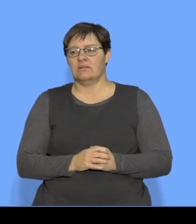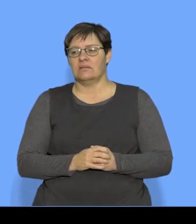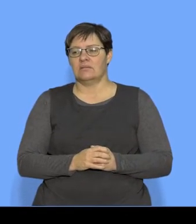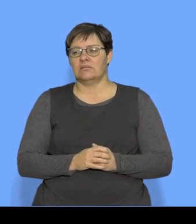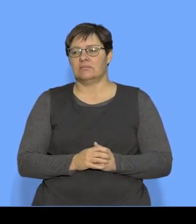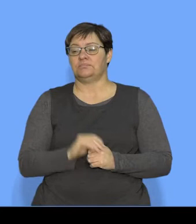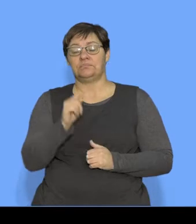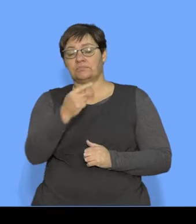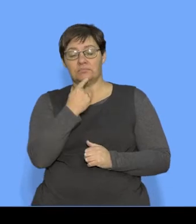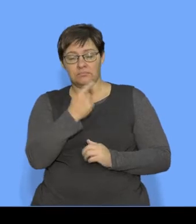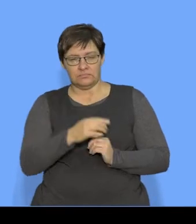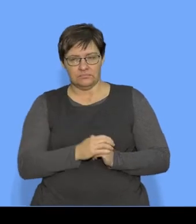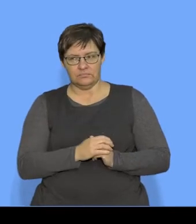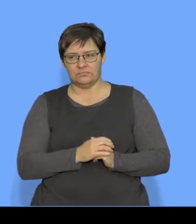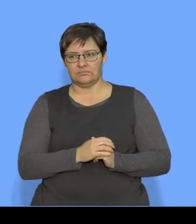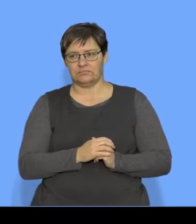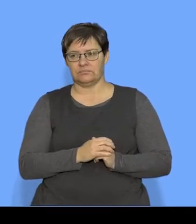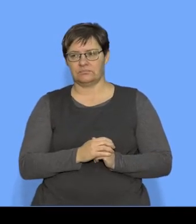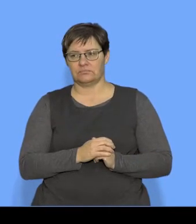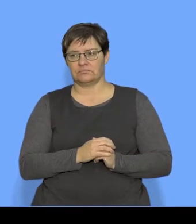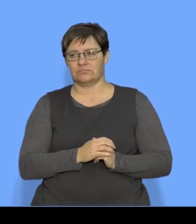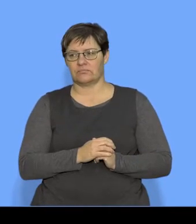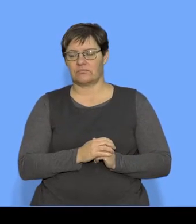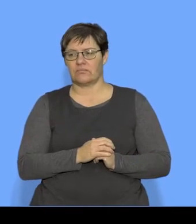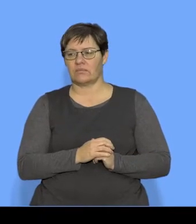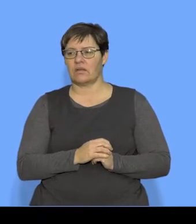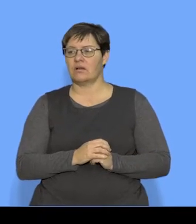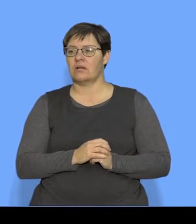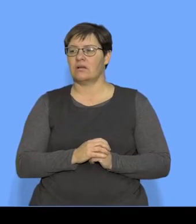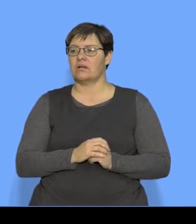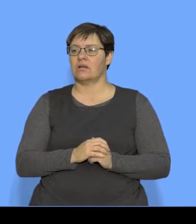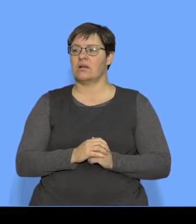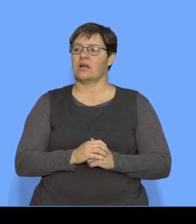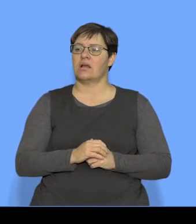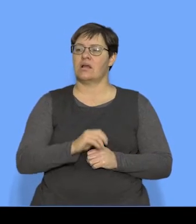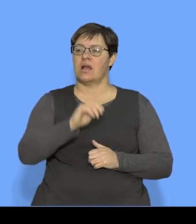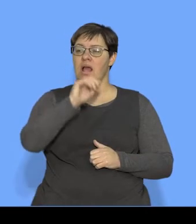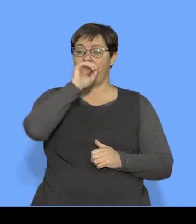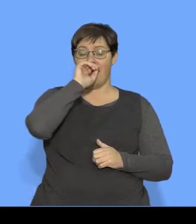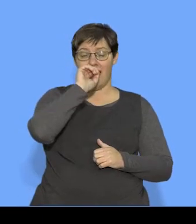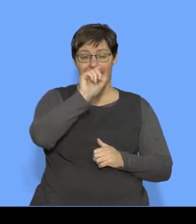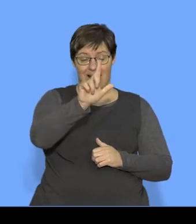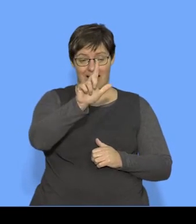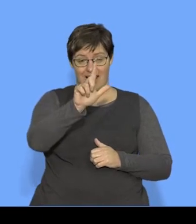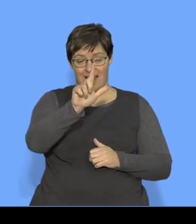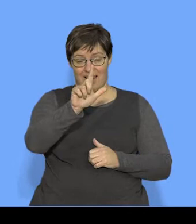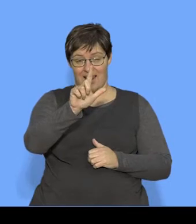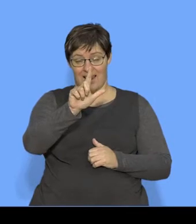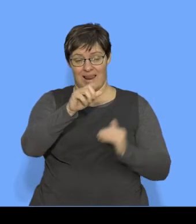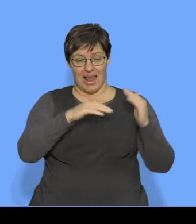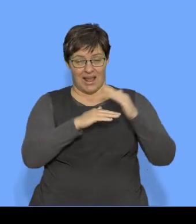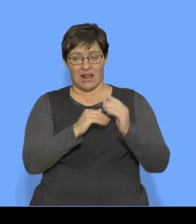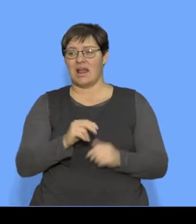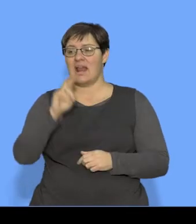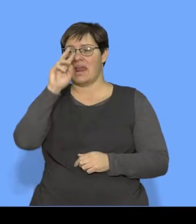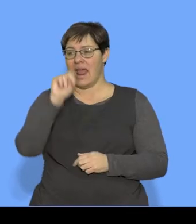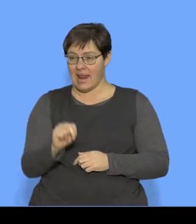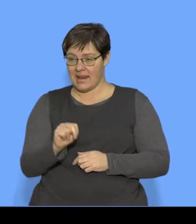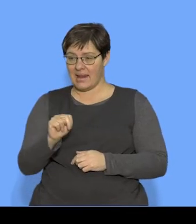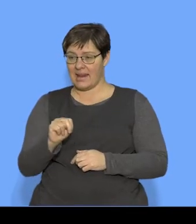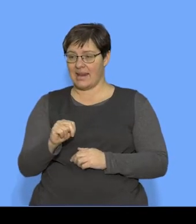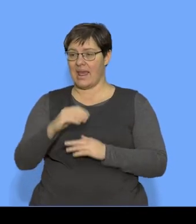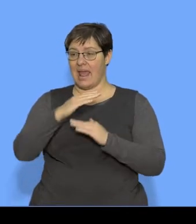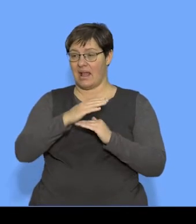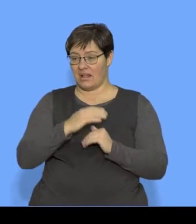So this says the angle bisectors of L and N, right? Angle N and angle